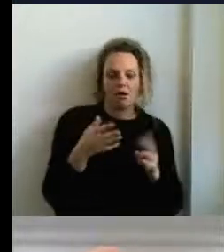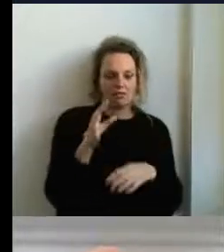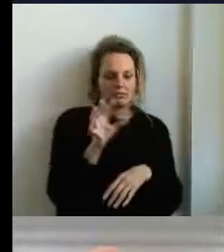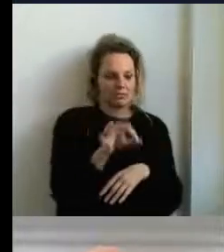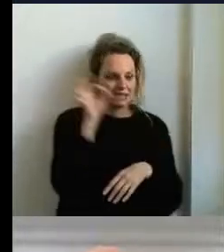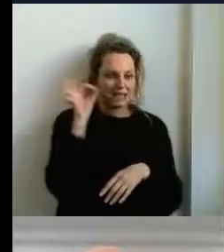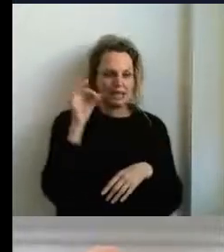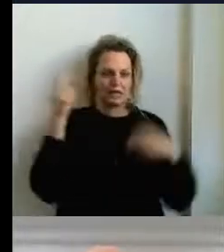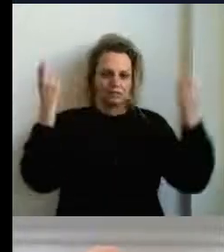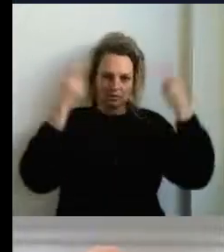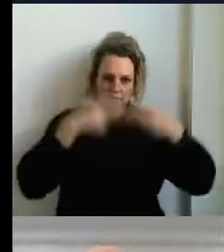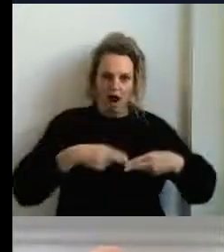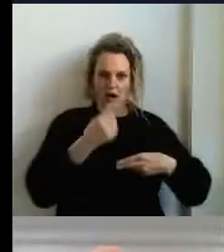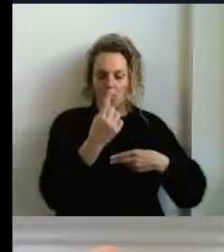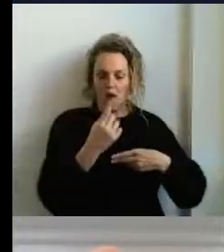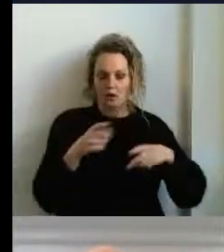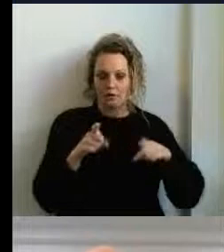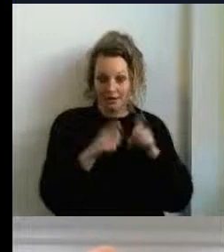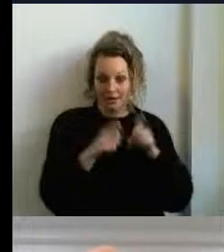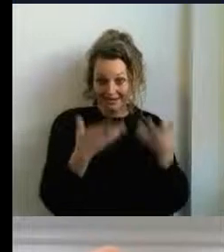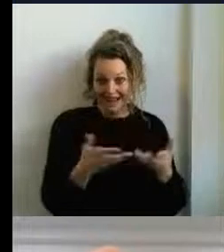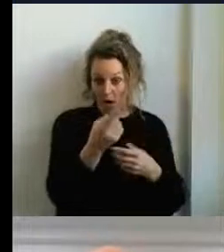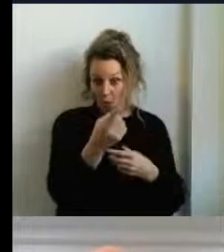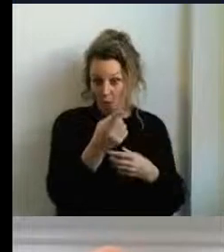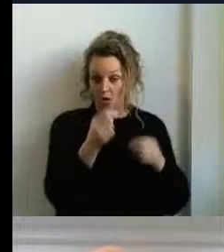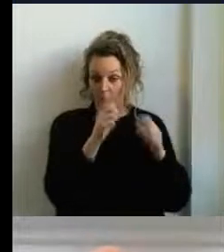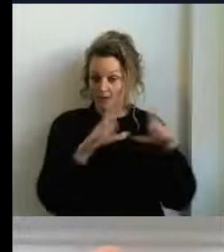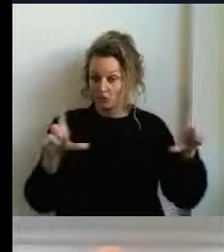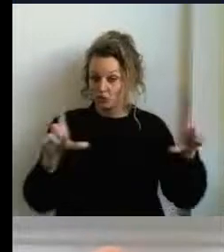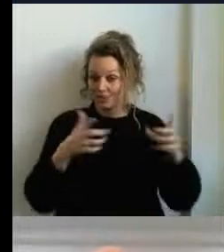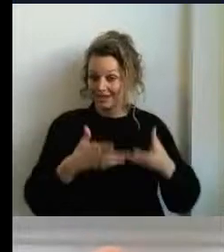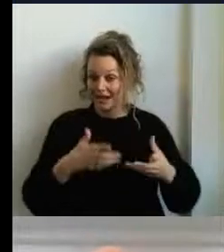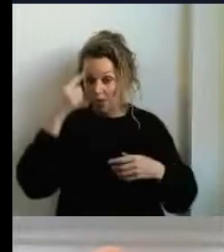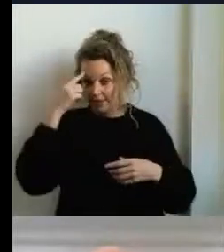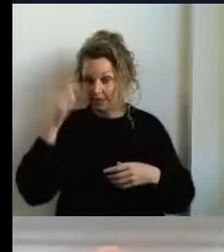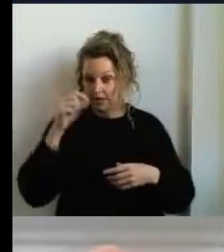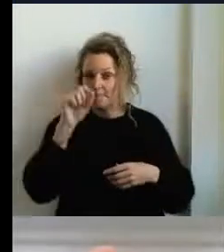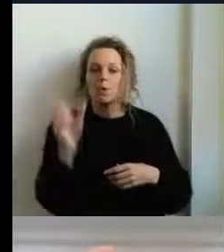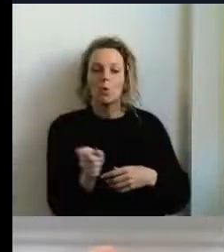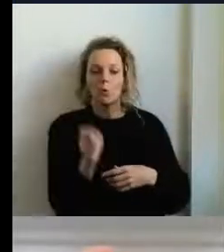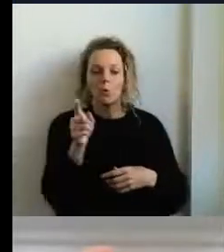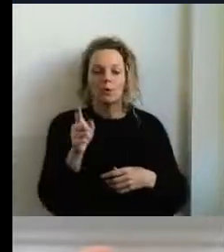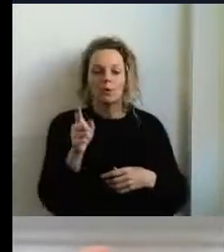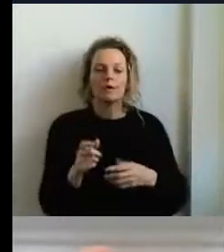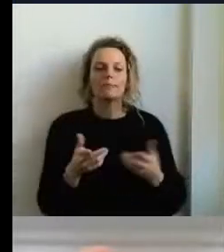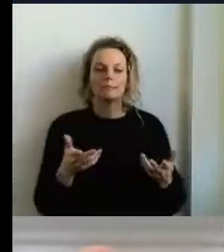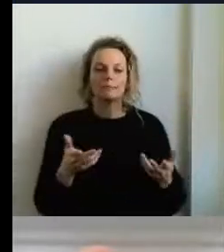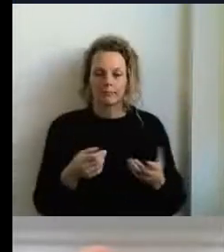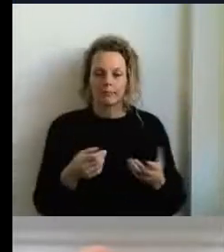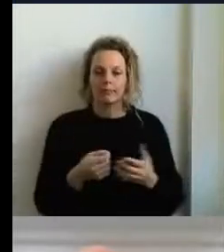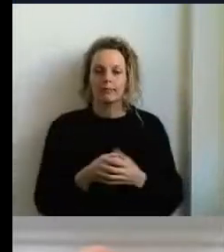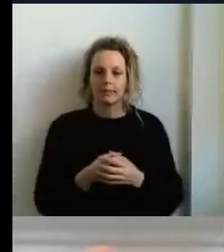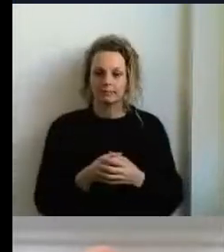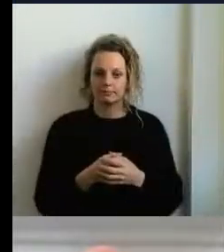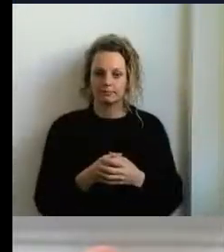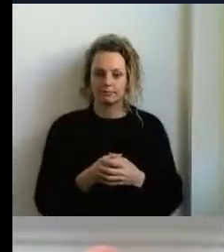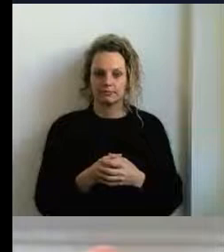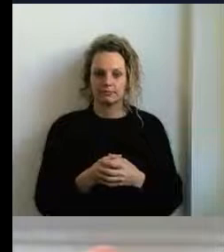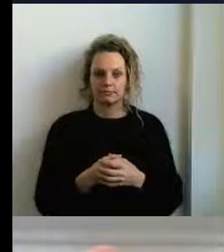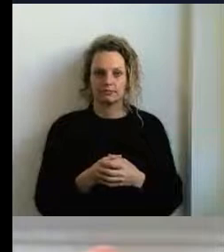ones, like Hector has up on the screen right now, I think it's the moon or a planet or something. Mm-hmm.